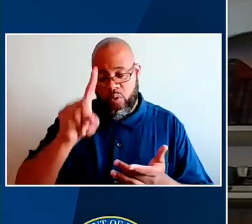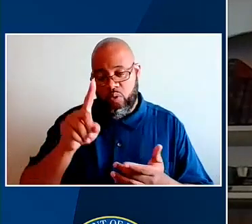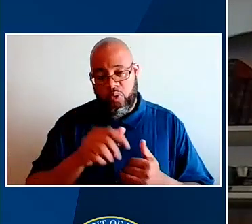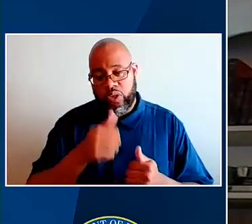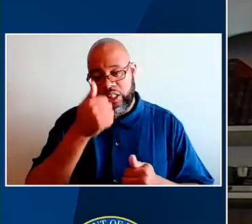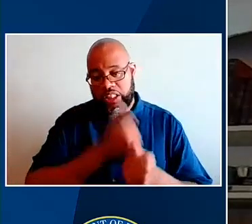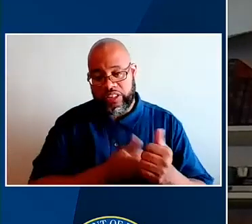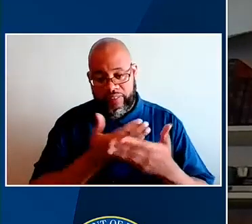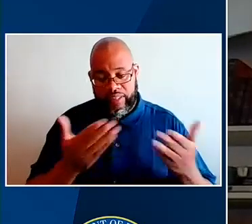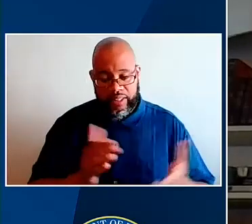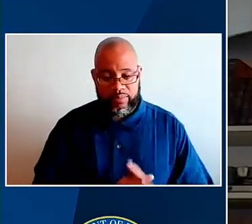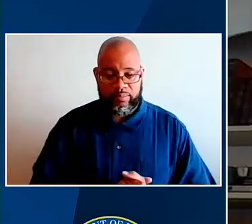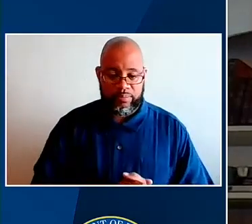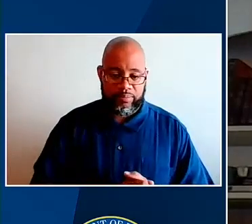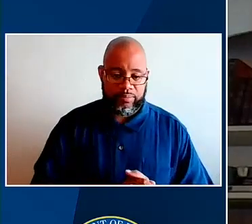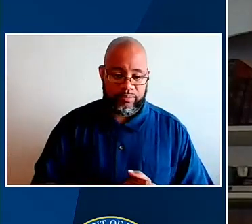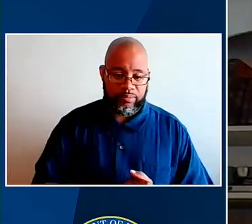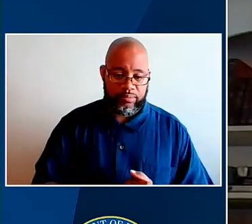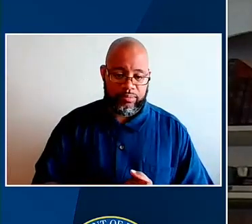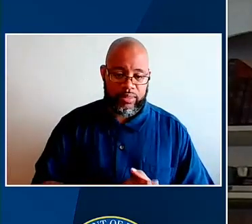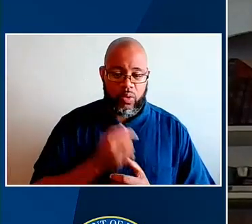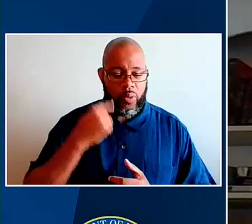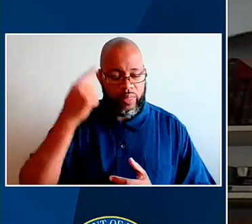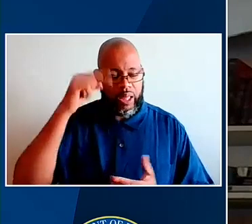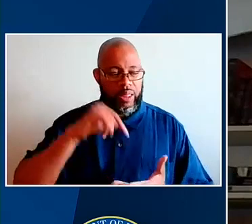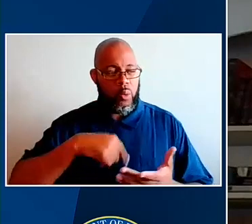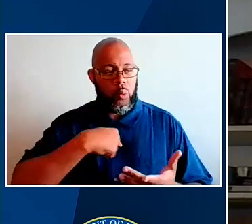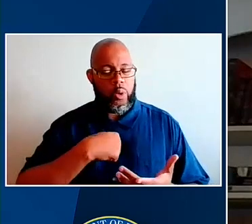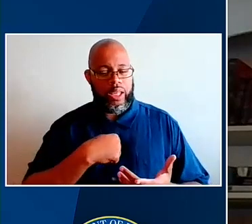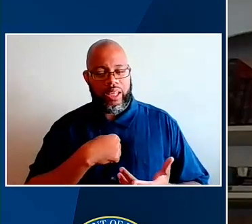for each thing, right? So I don't think we've gone so far.